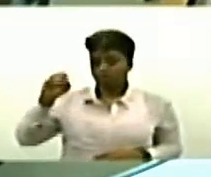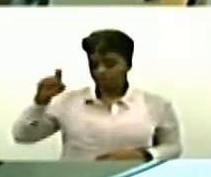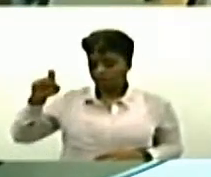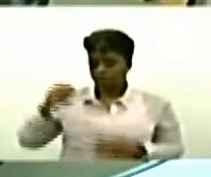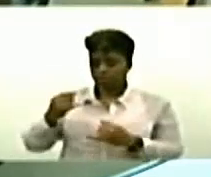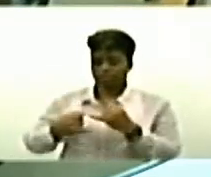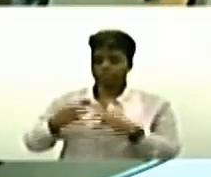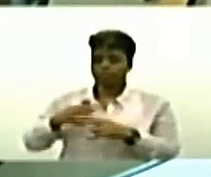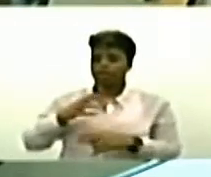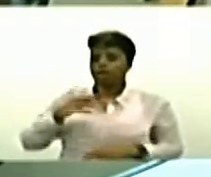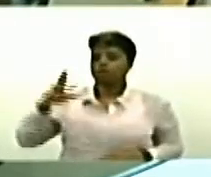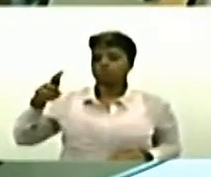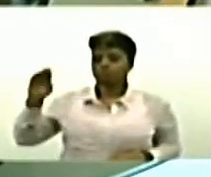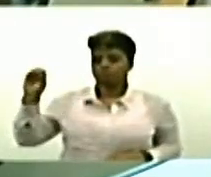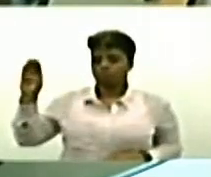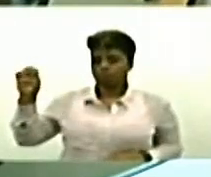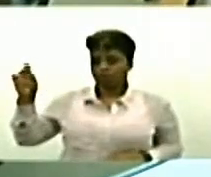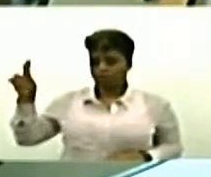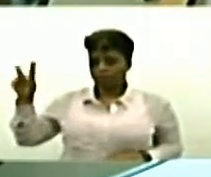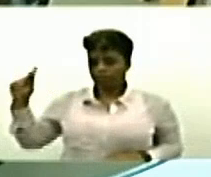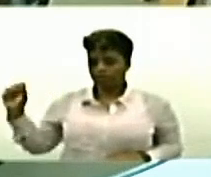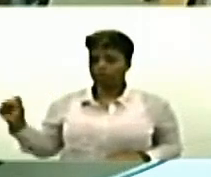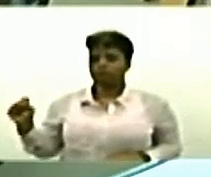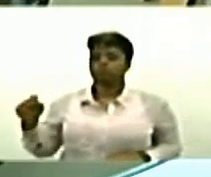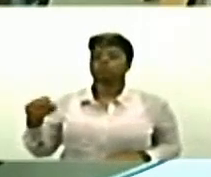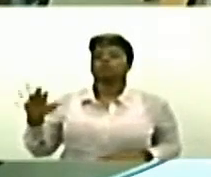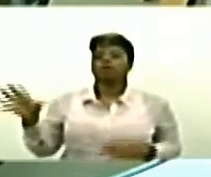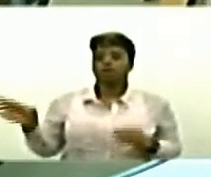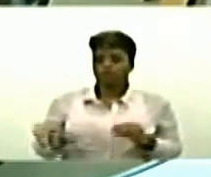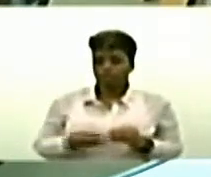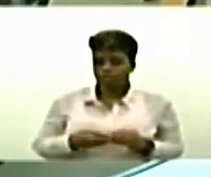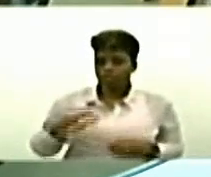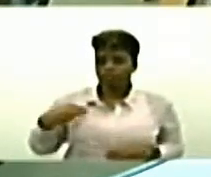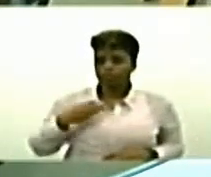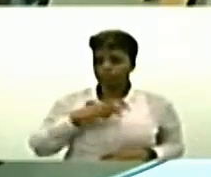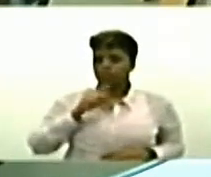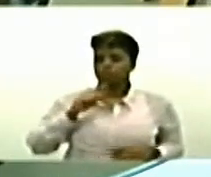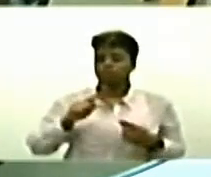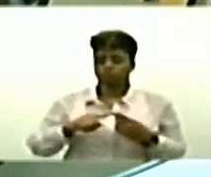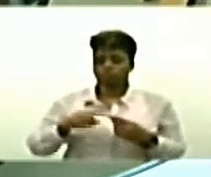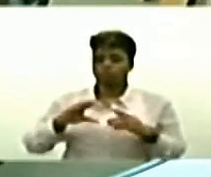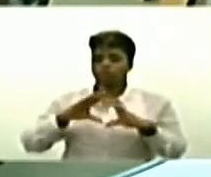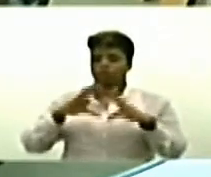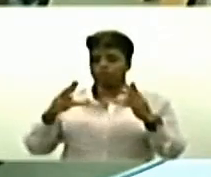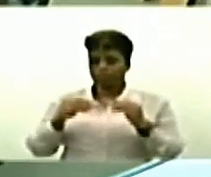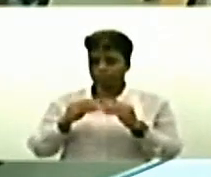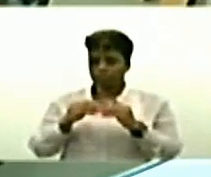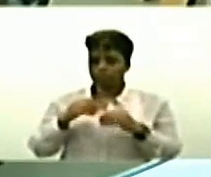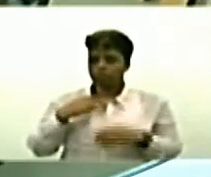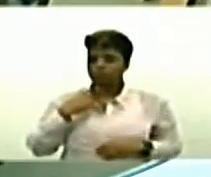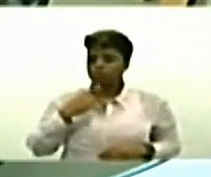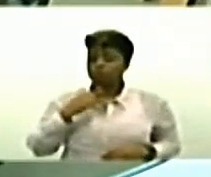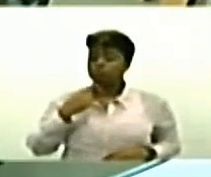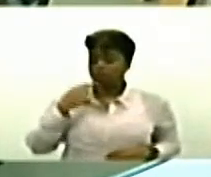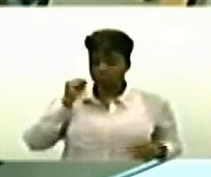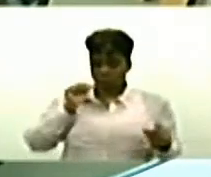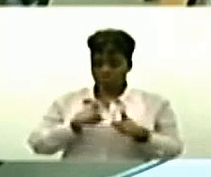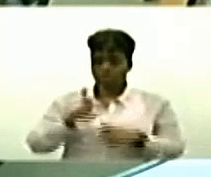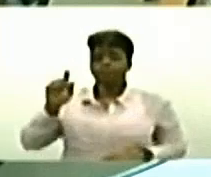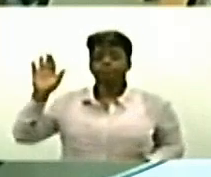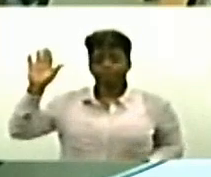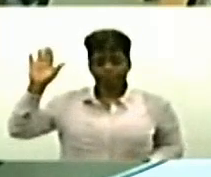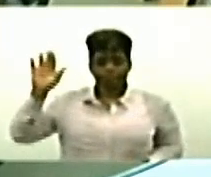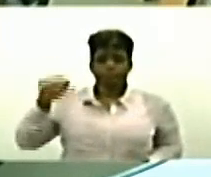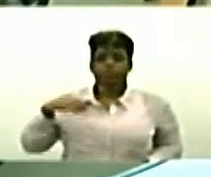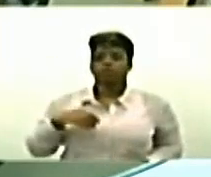Roberts as the additional members to the Standing Orders Committee. All those who have that opinion say aye. To the